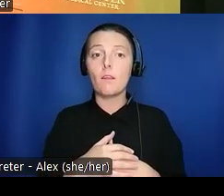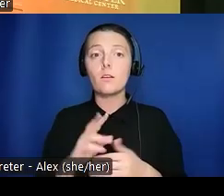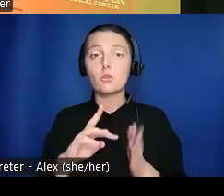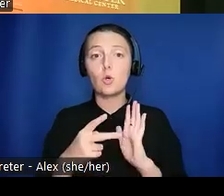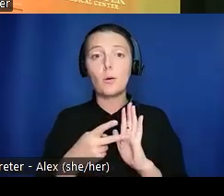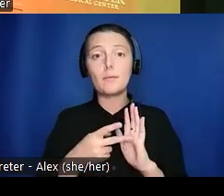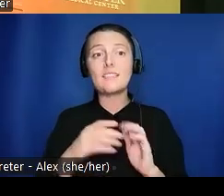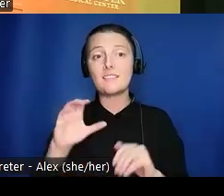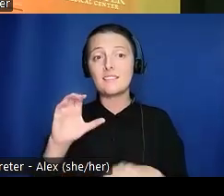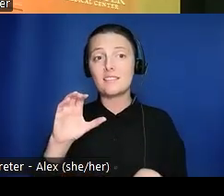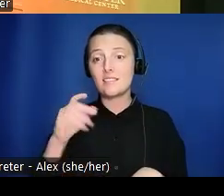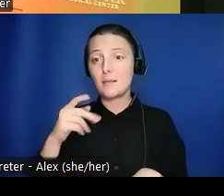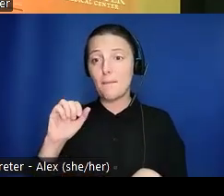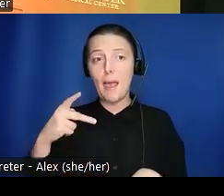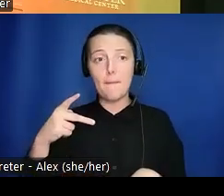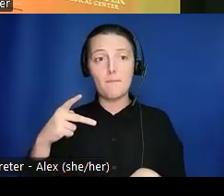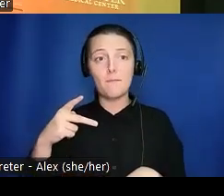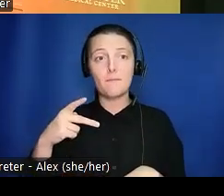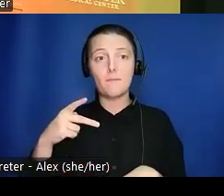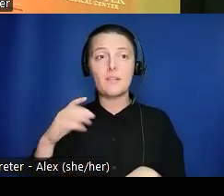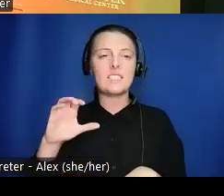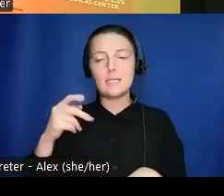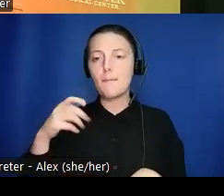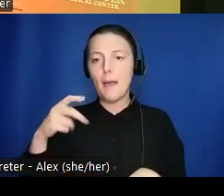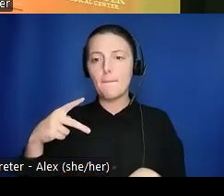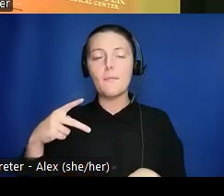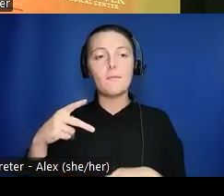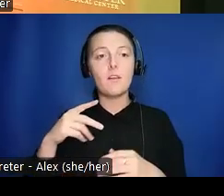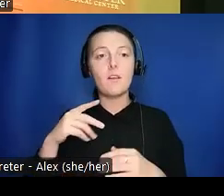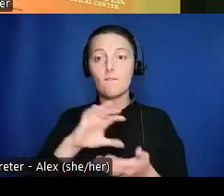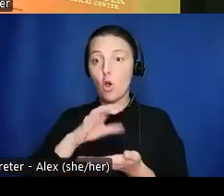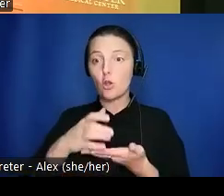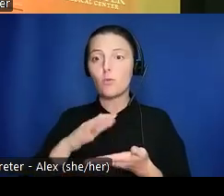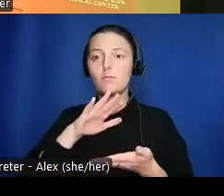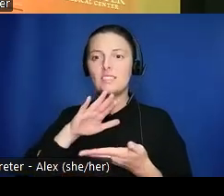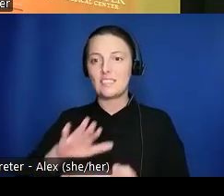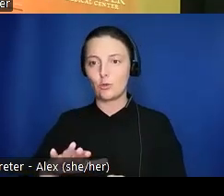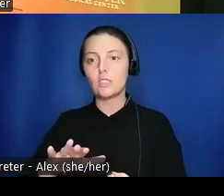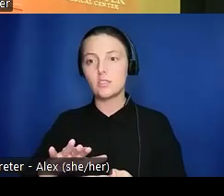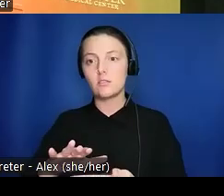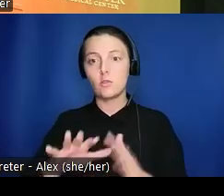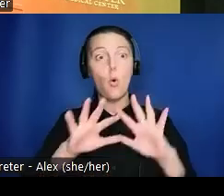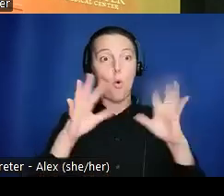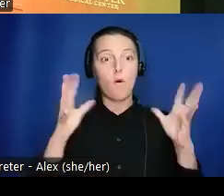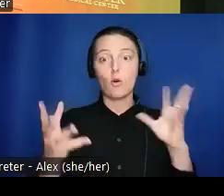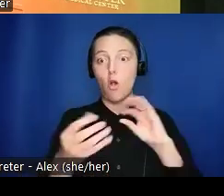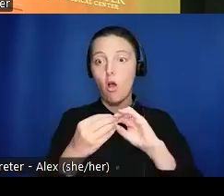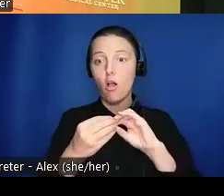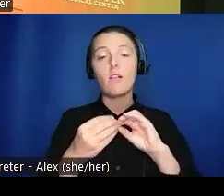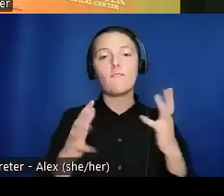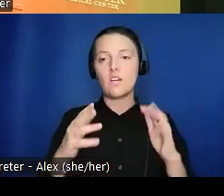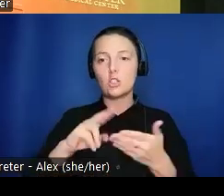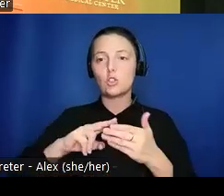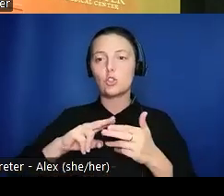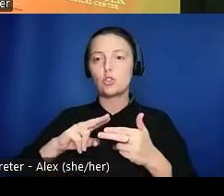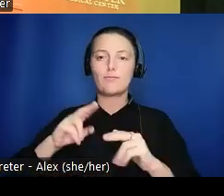volume particularly for the pediatric. Overall volume has gone down by approximately 5%.